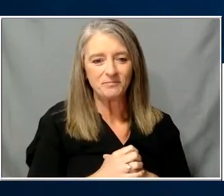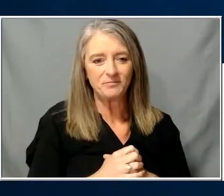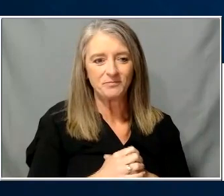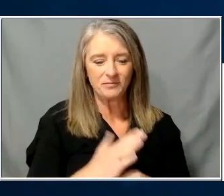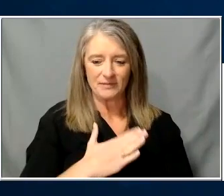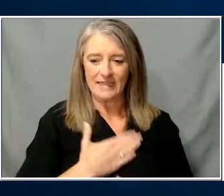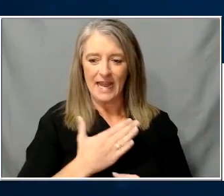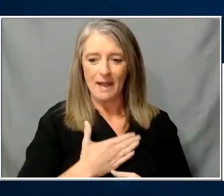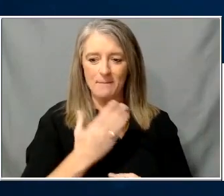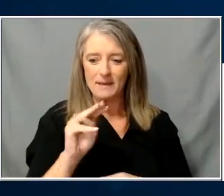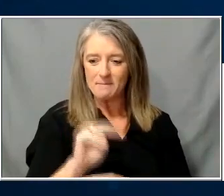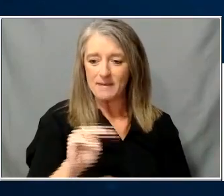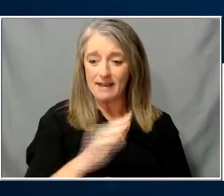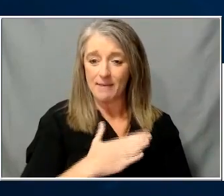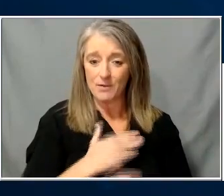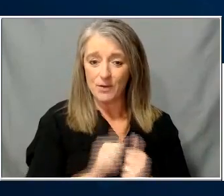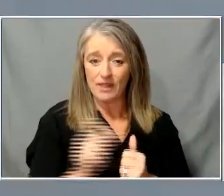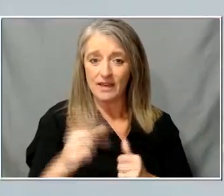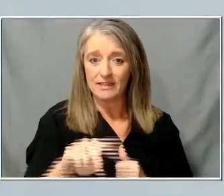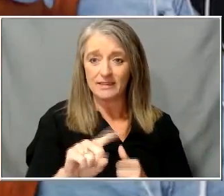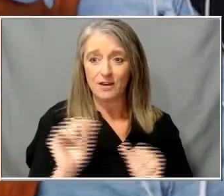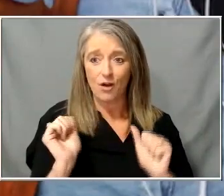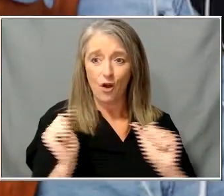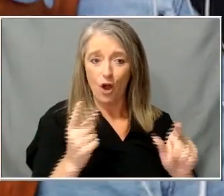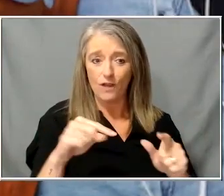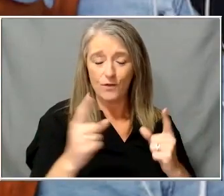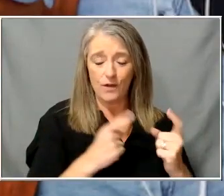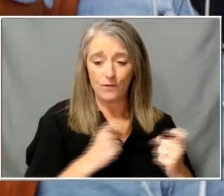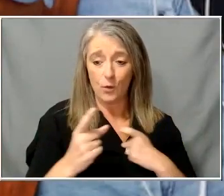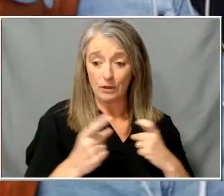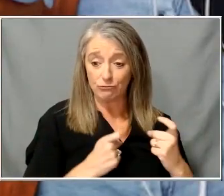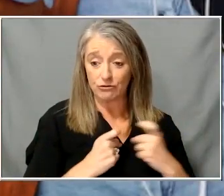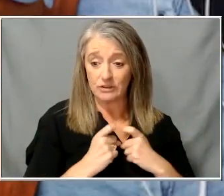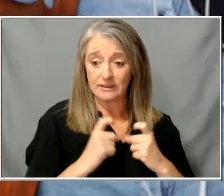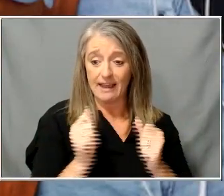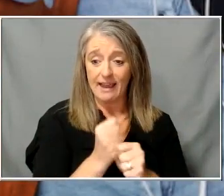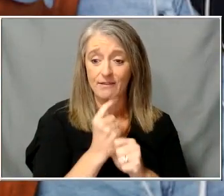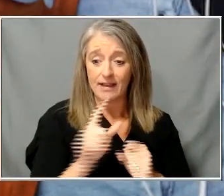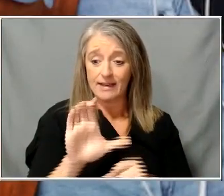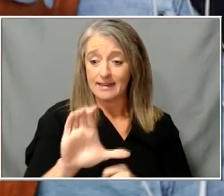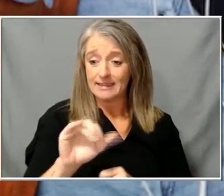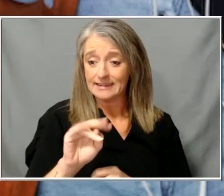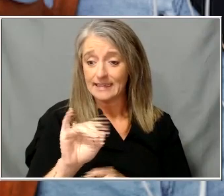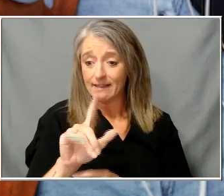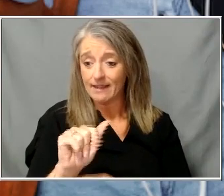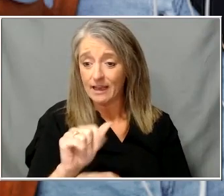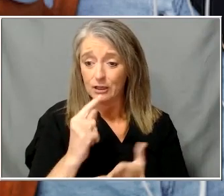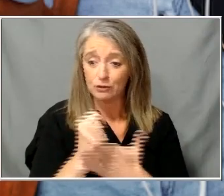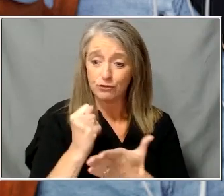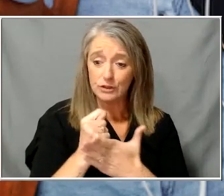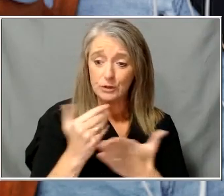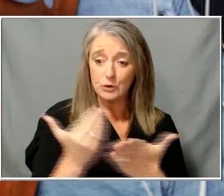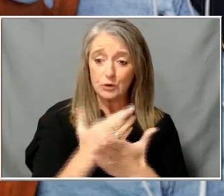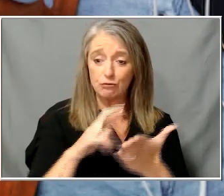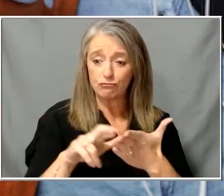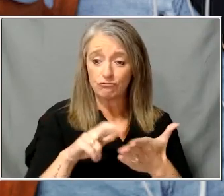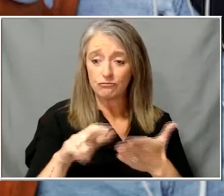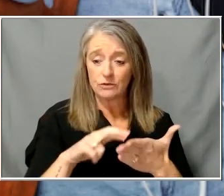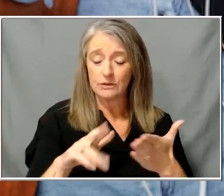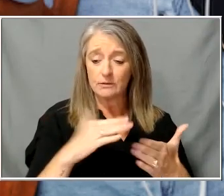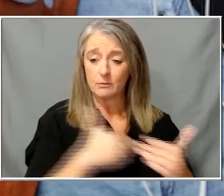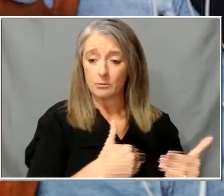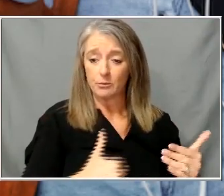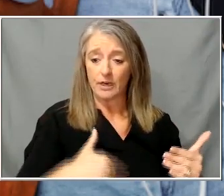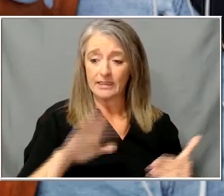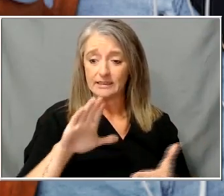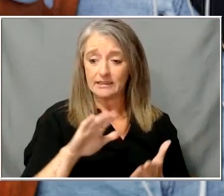to you. Glad you're with us. Okay, we know all of you have questions out there, everything from Cynthia and her treatments to new research in breast cancer. And of